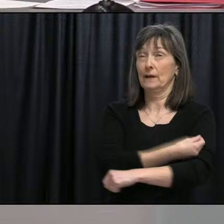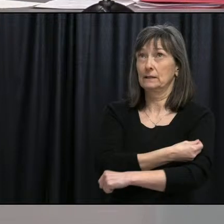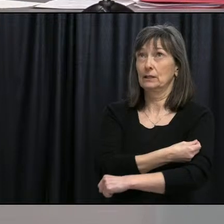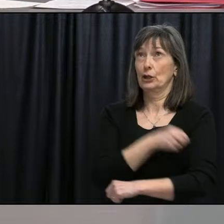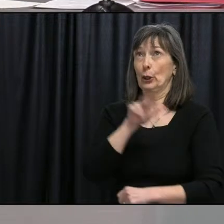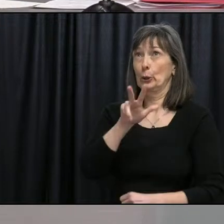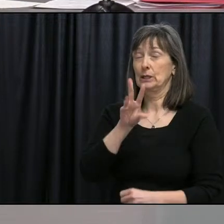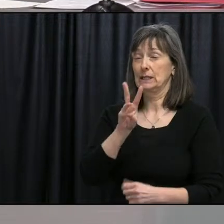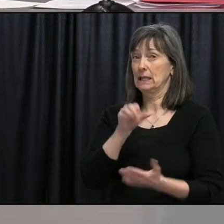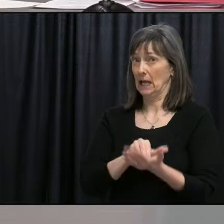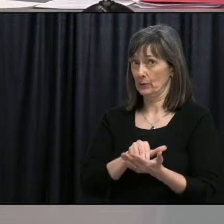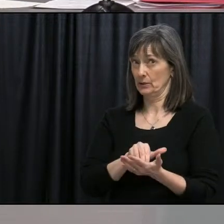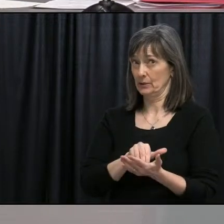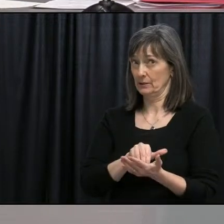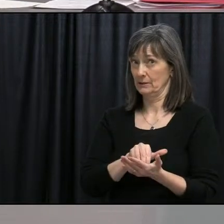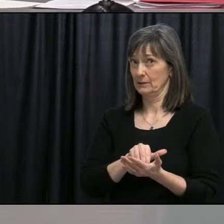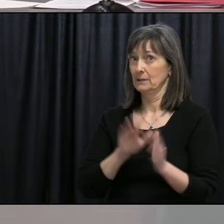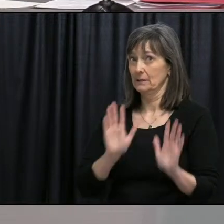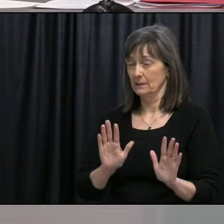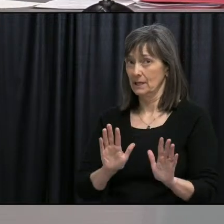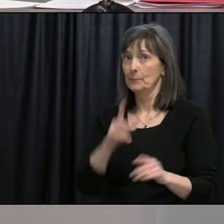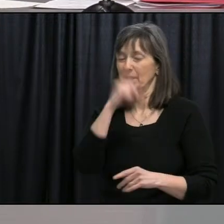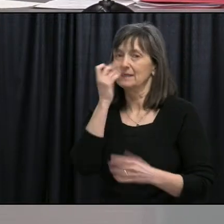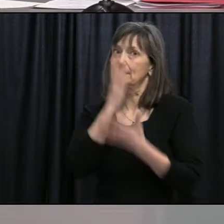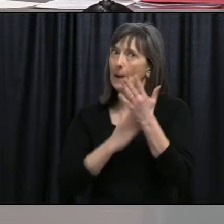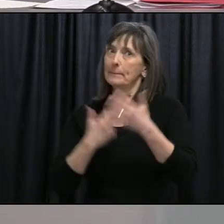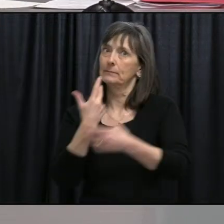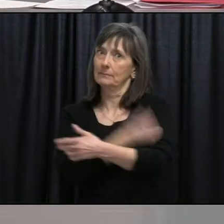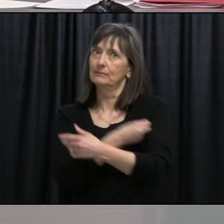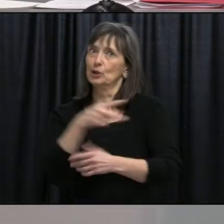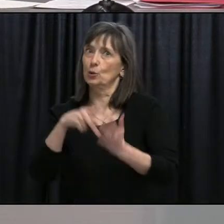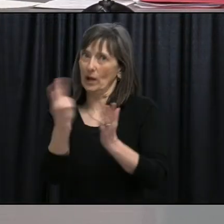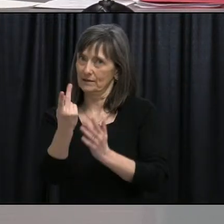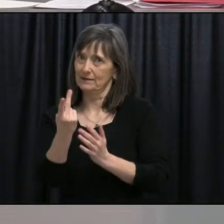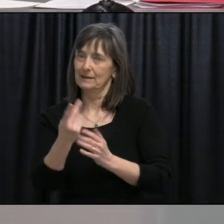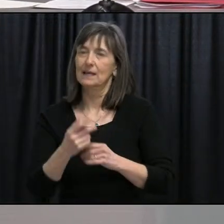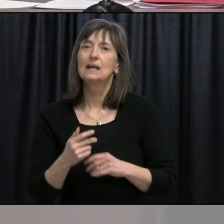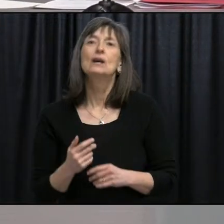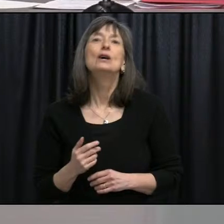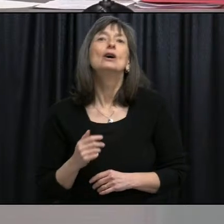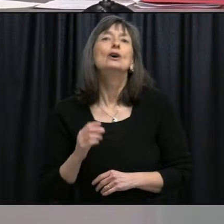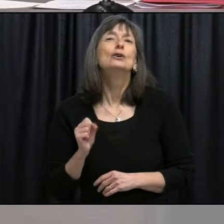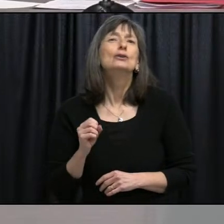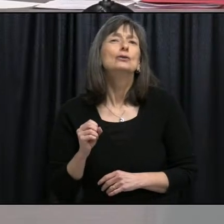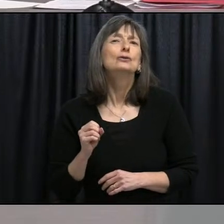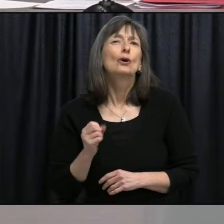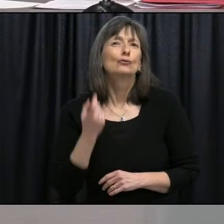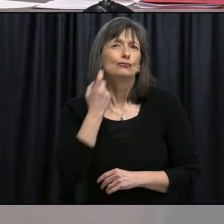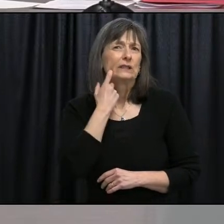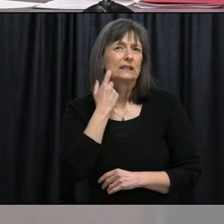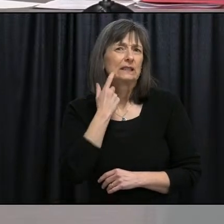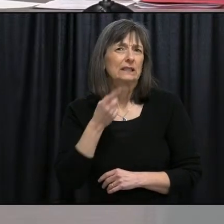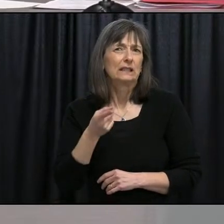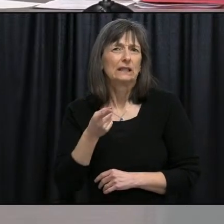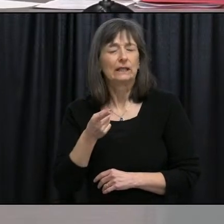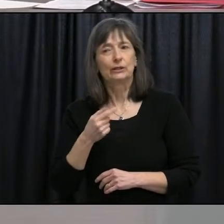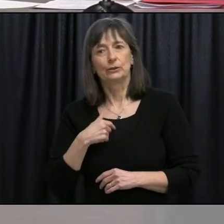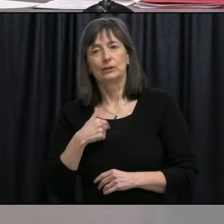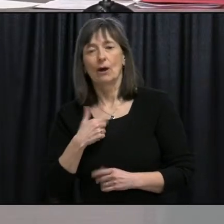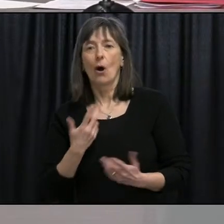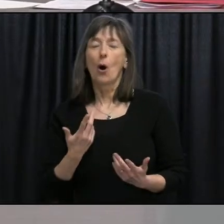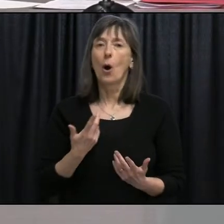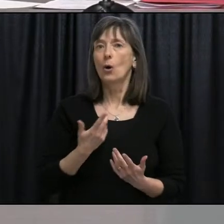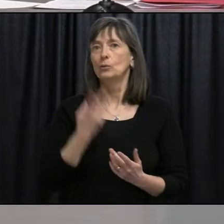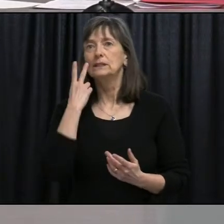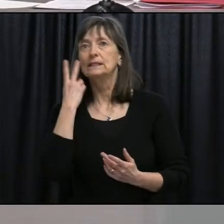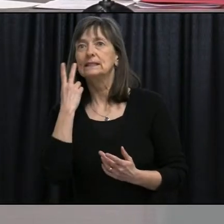question, Dr. Haggie and Premier Fury, is that earlier this month, when you both seemed to be basking in the bright light at the end of